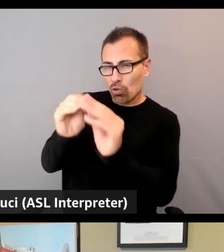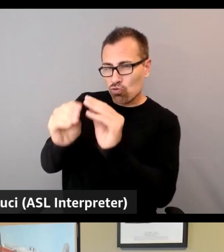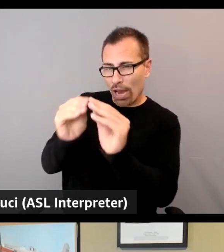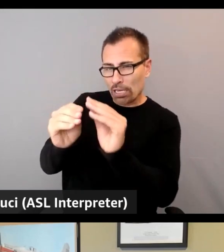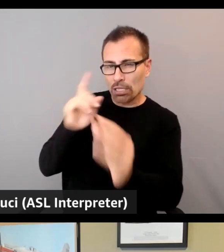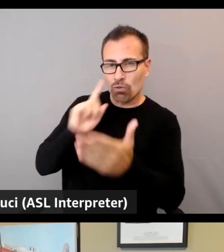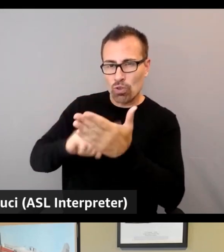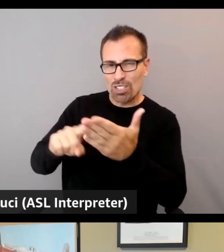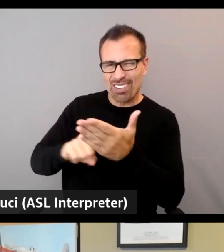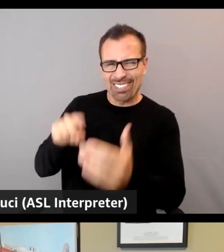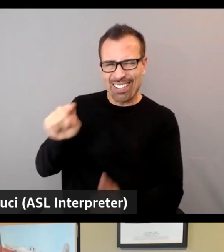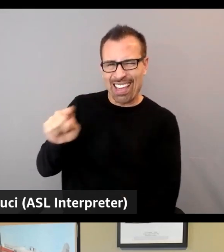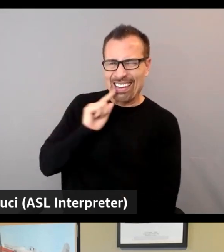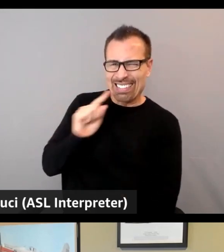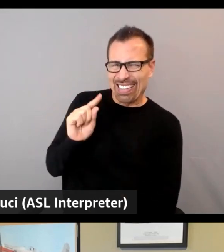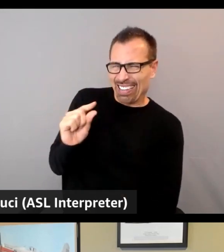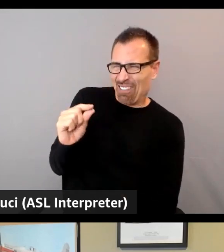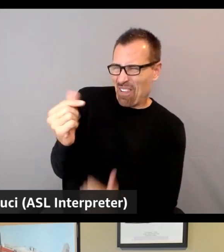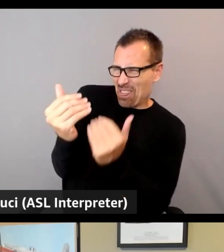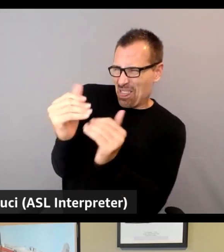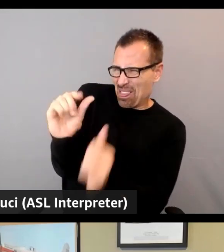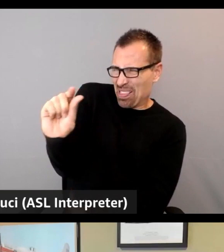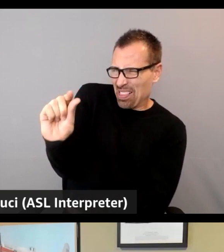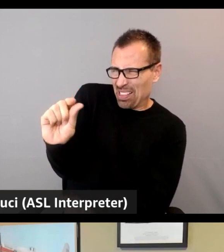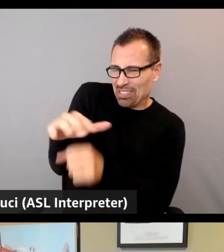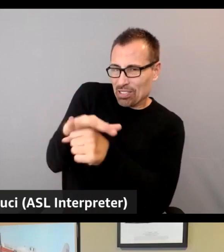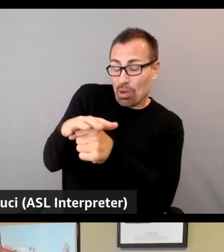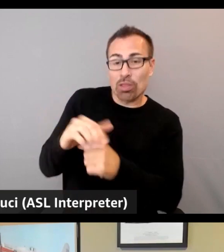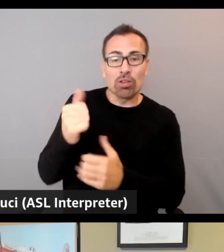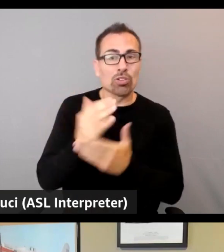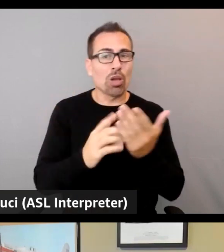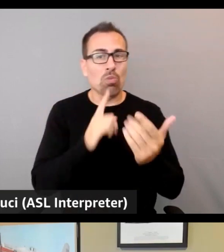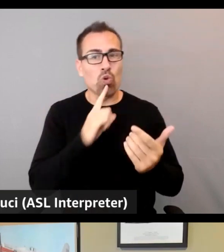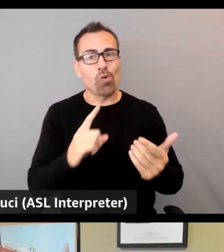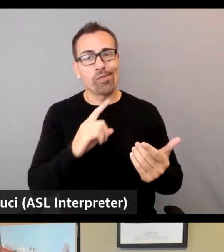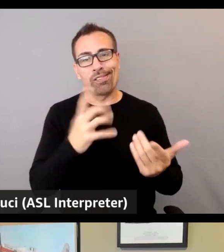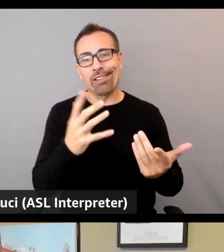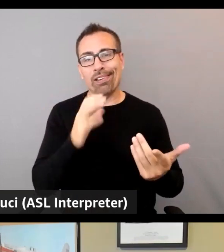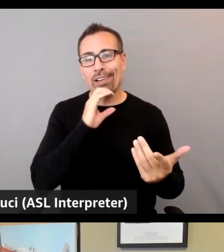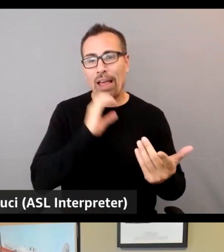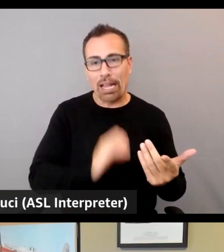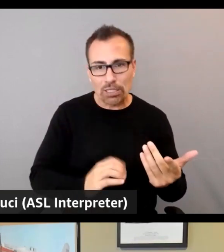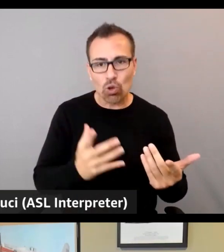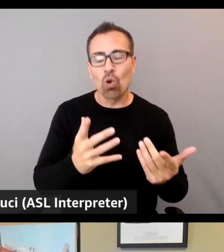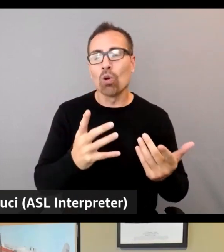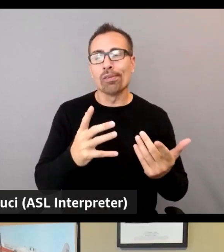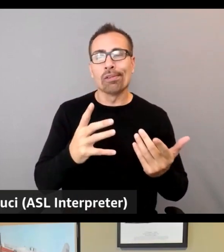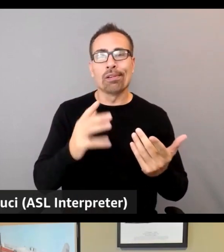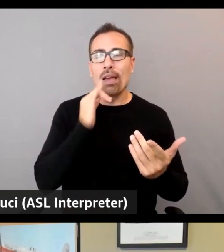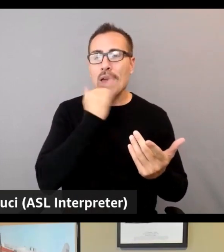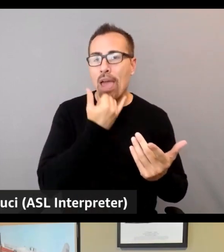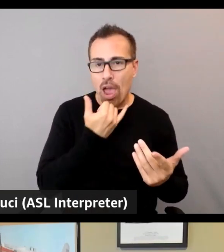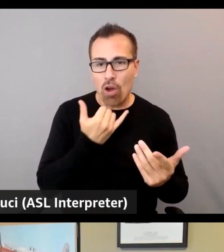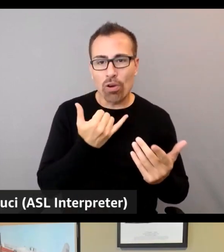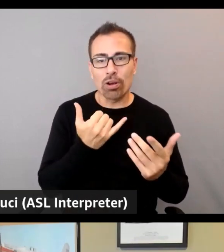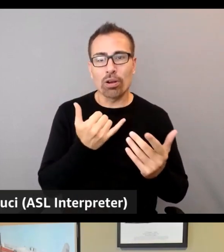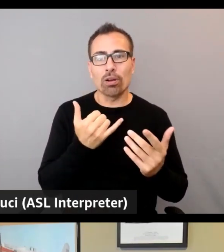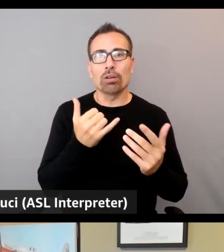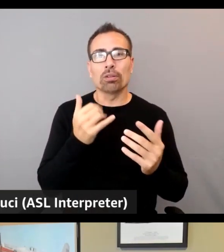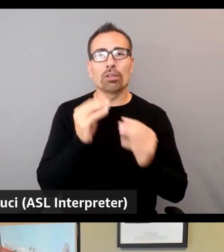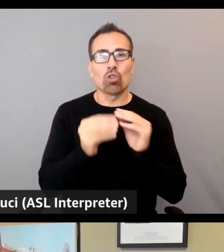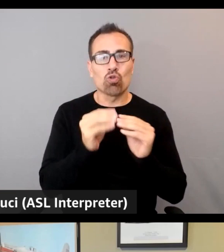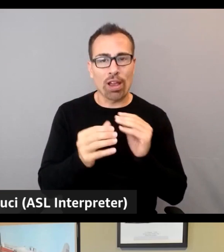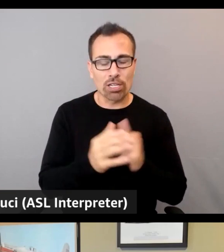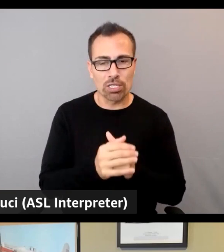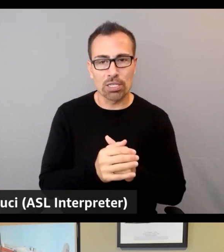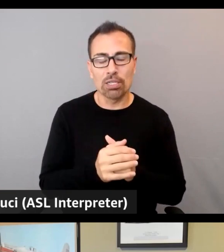are people with a background in like classical error correction, people who work on, you know, error correction for, you know, Intel, for like